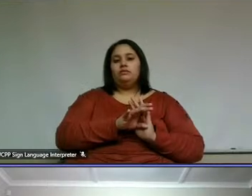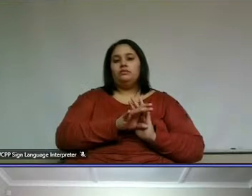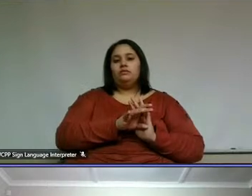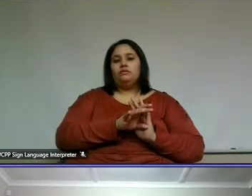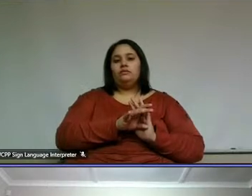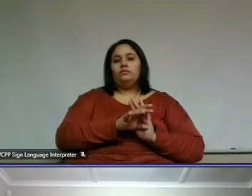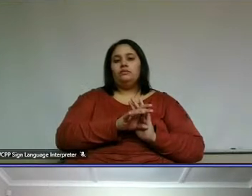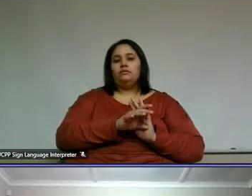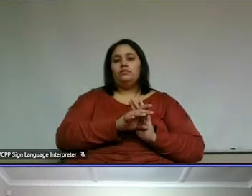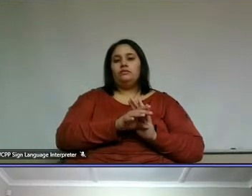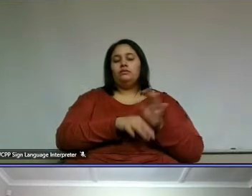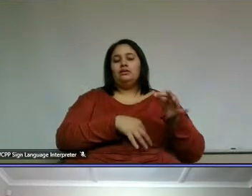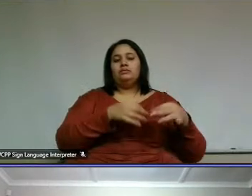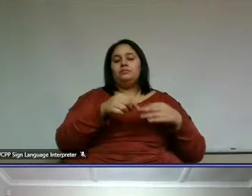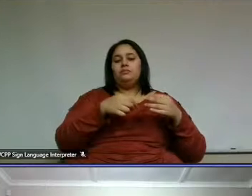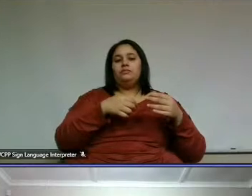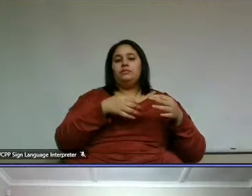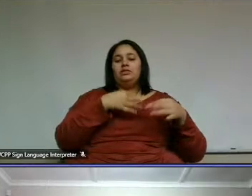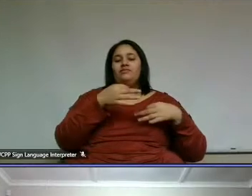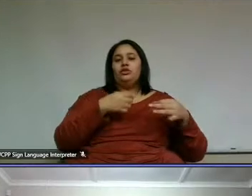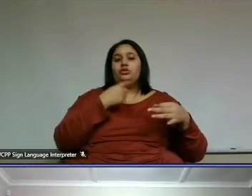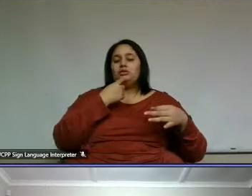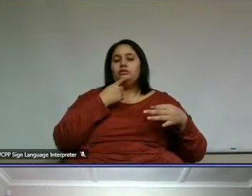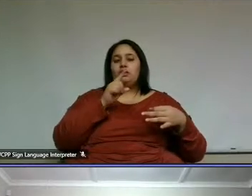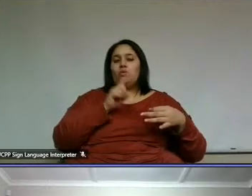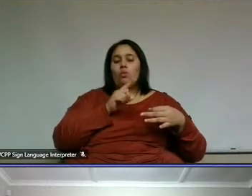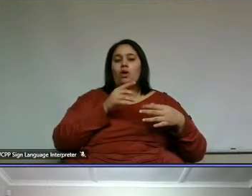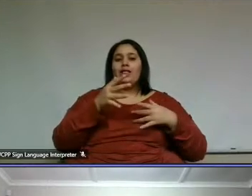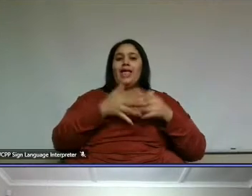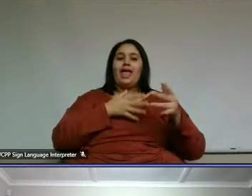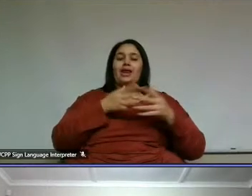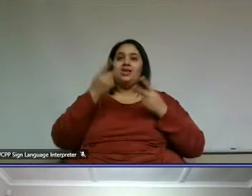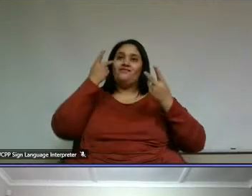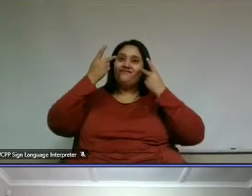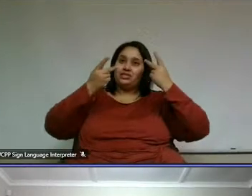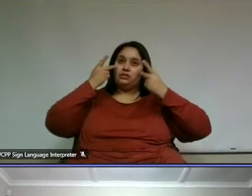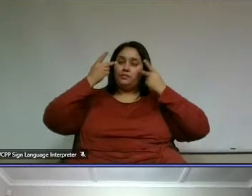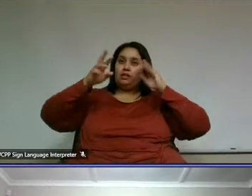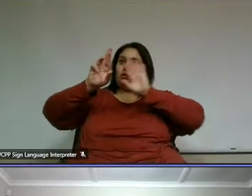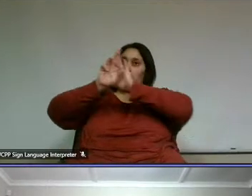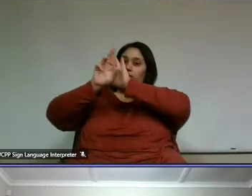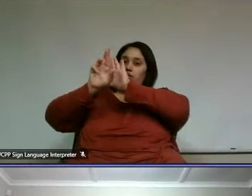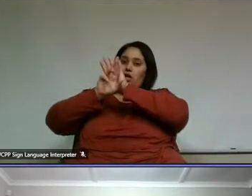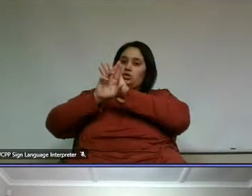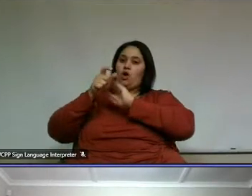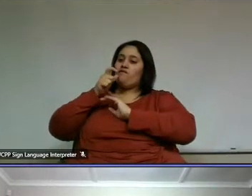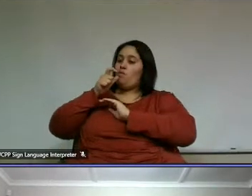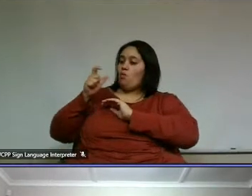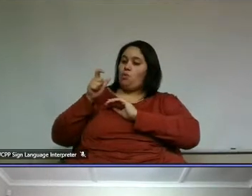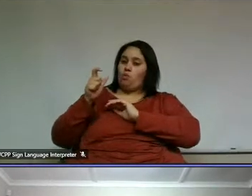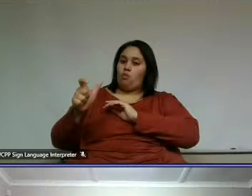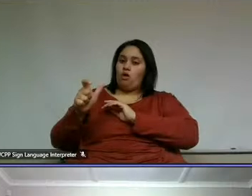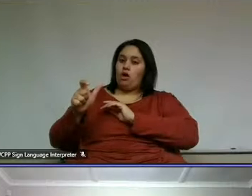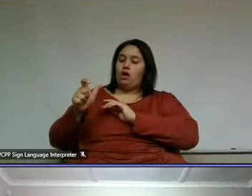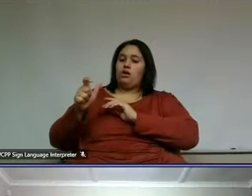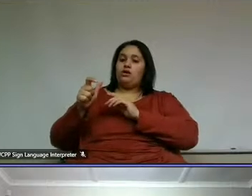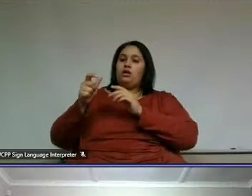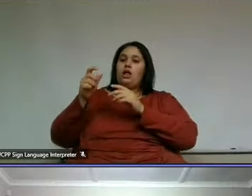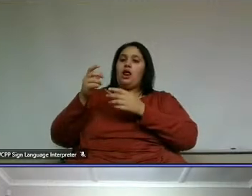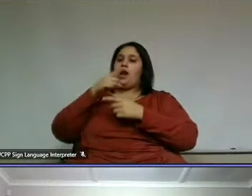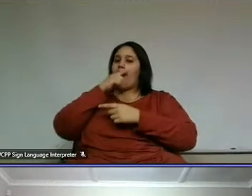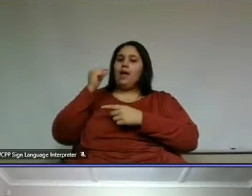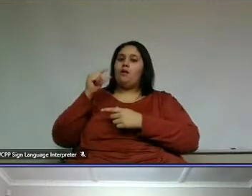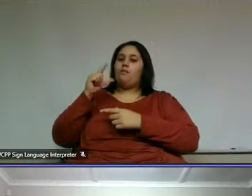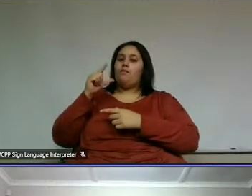the definition says. And it states that it's any visible representation or of a word, name, letter, figure, object, mark, logo,